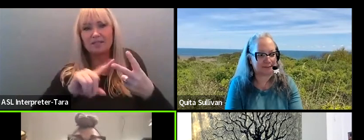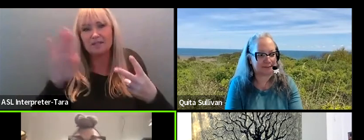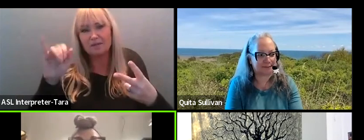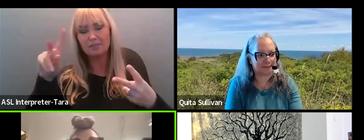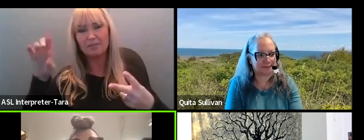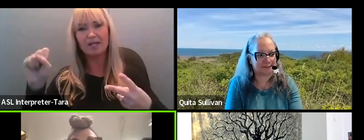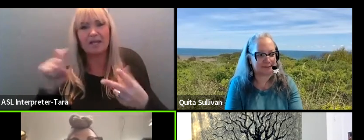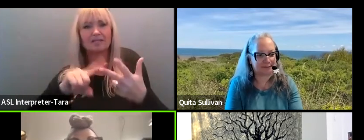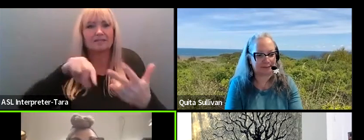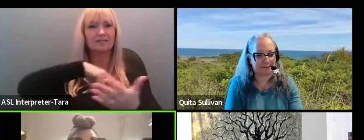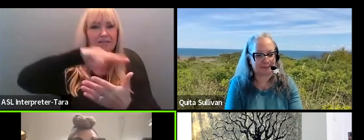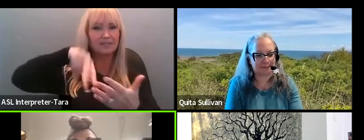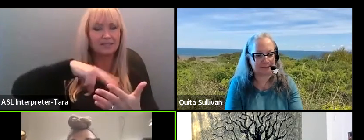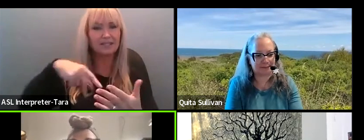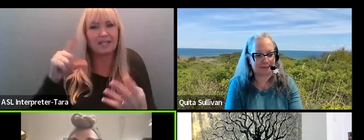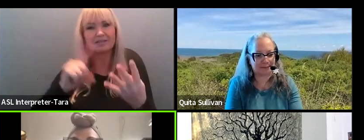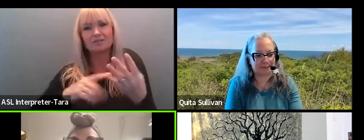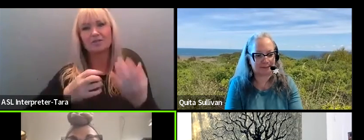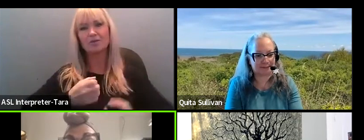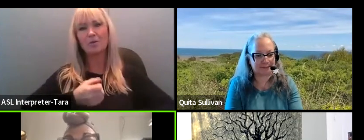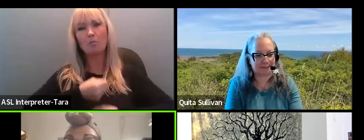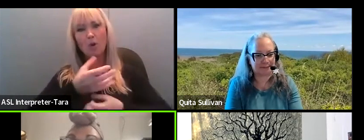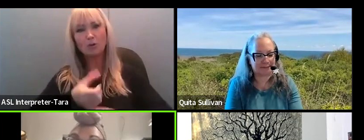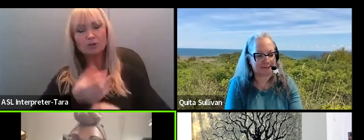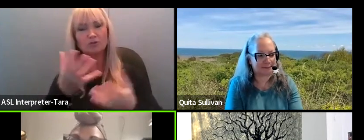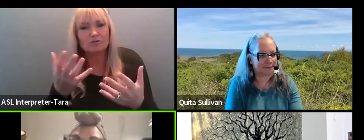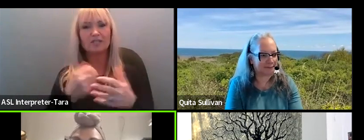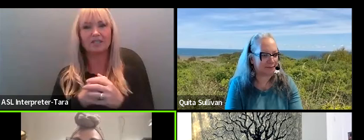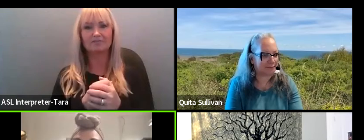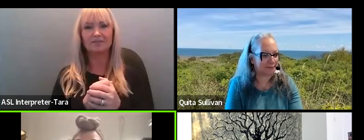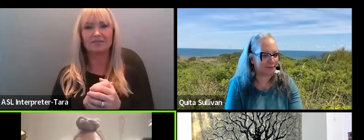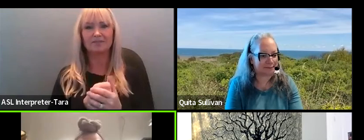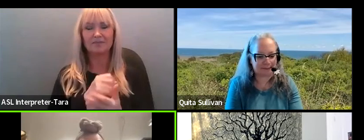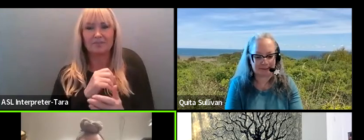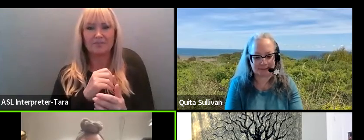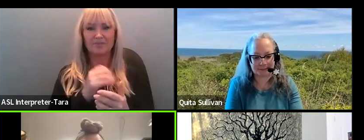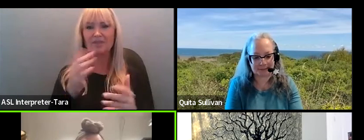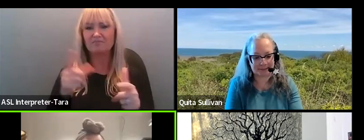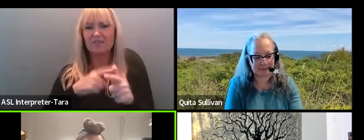choreography into these intimate duets.